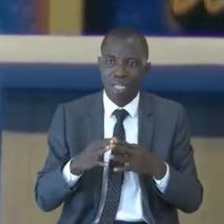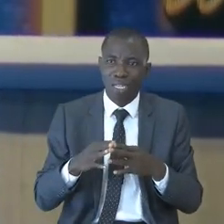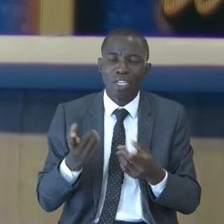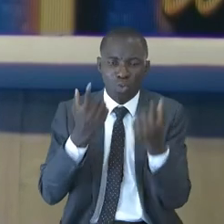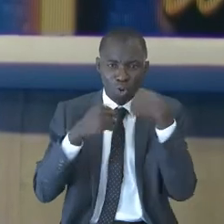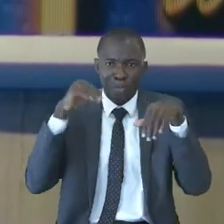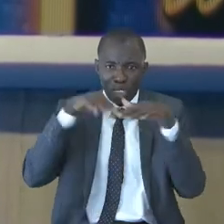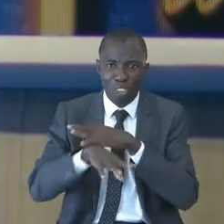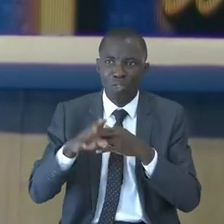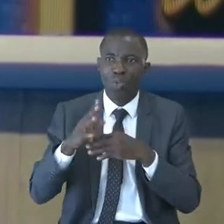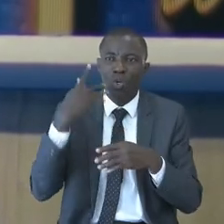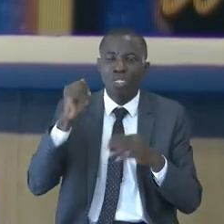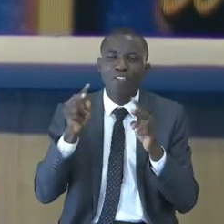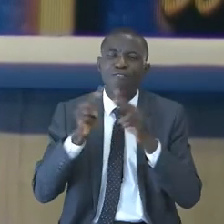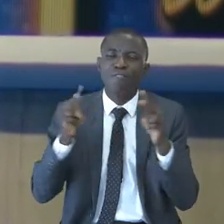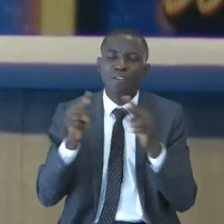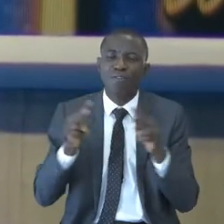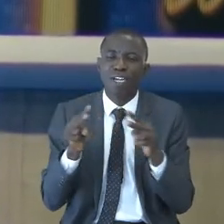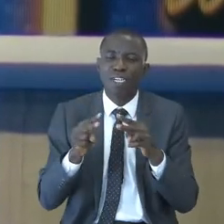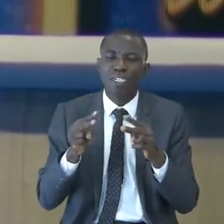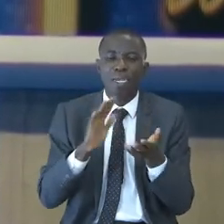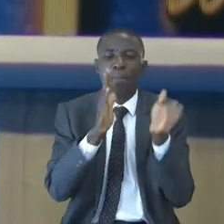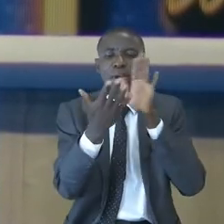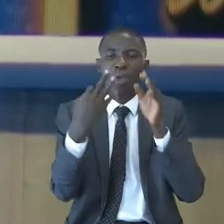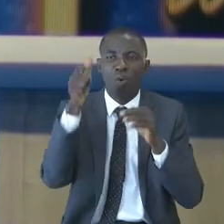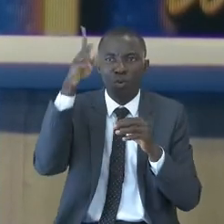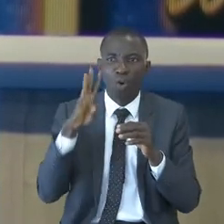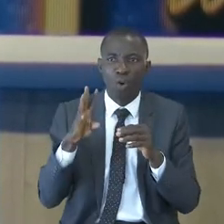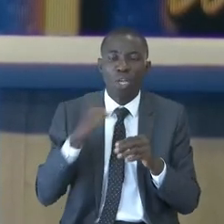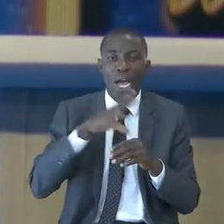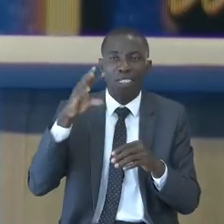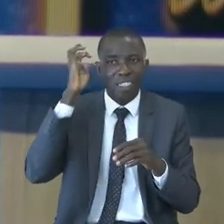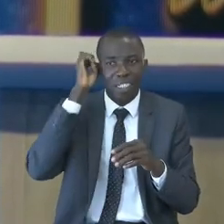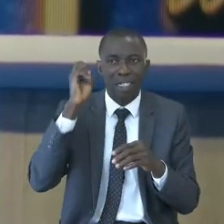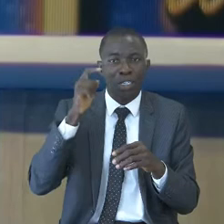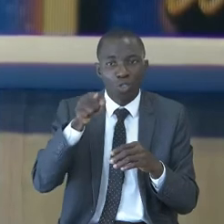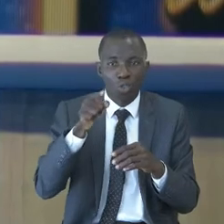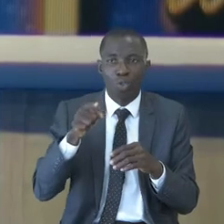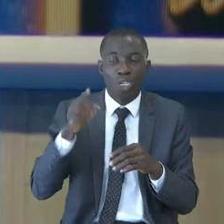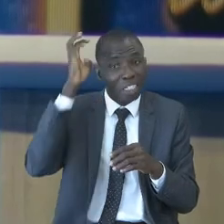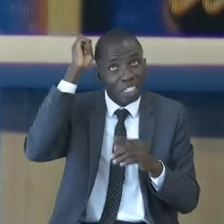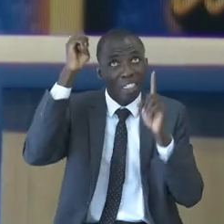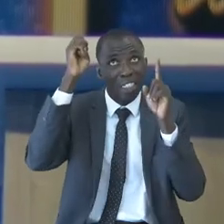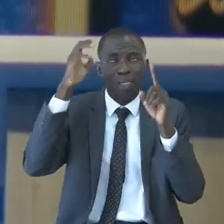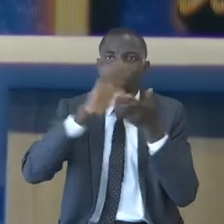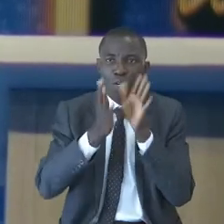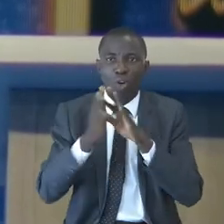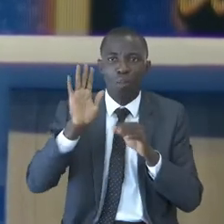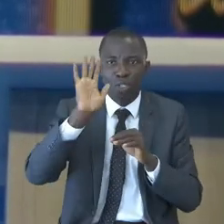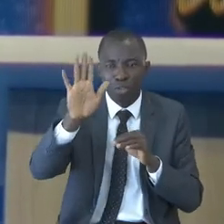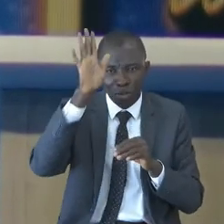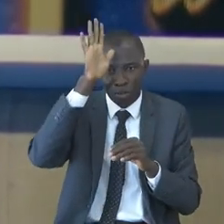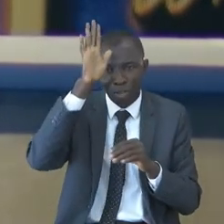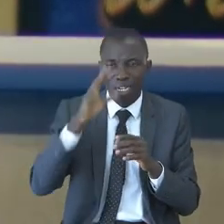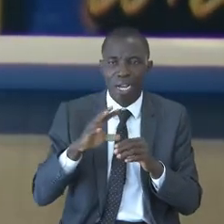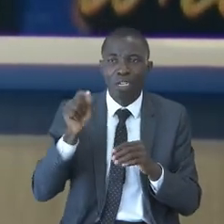into the very presence of God and he becomes your father and you come into the family of